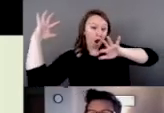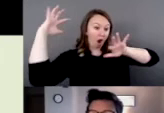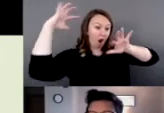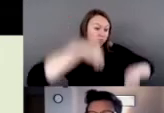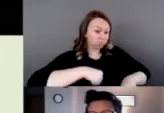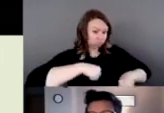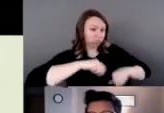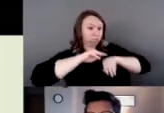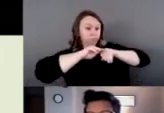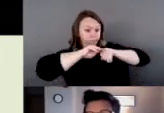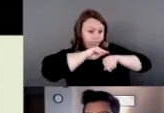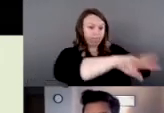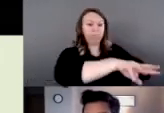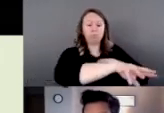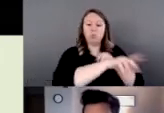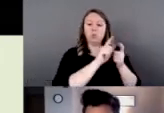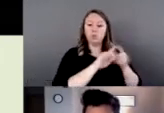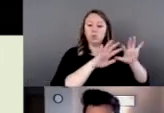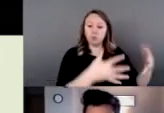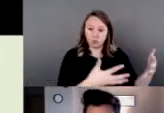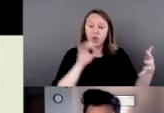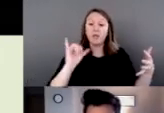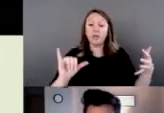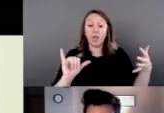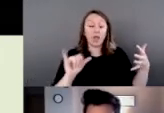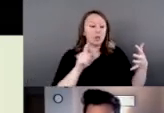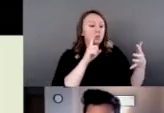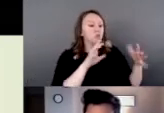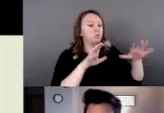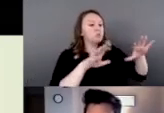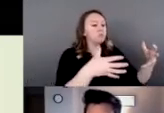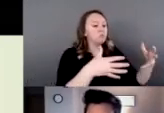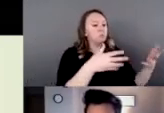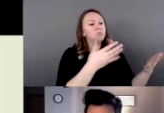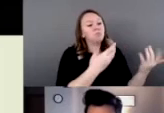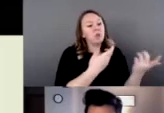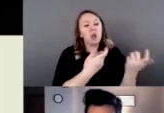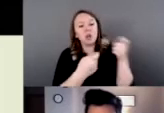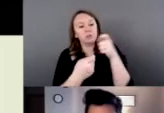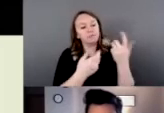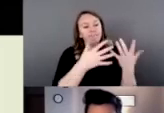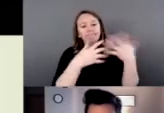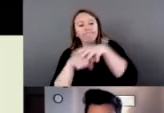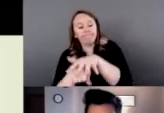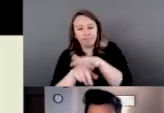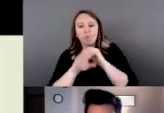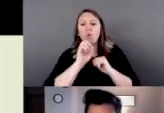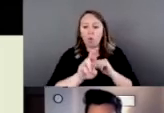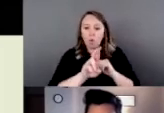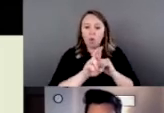be colonization or the genocide. And then in phase two, the affected